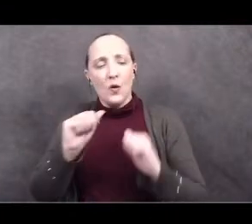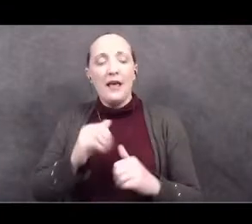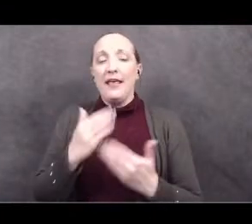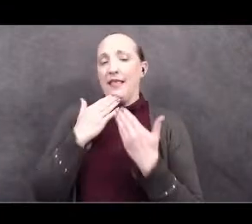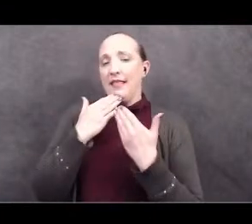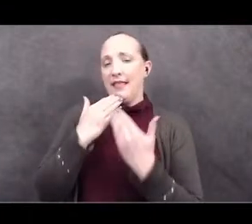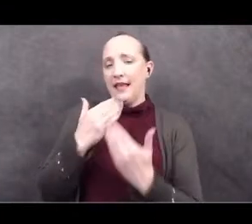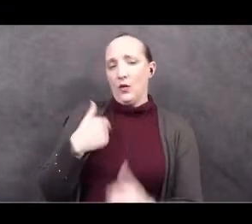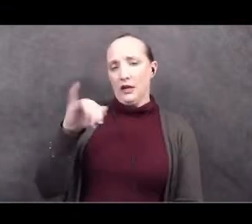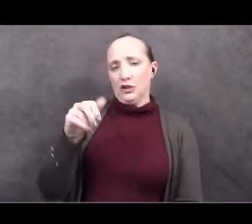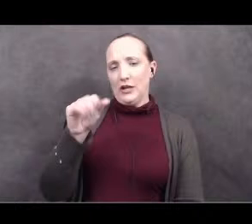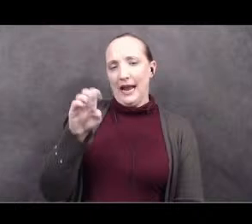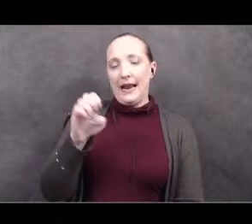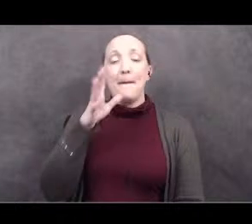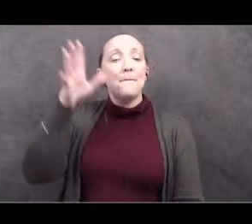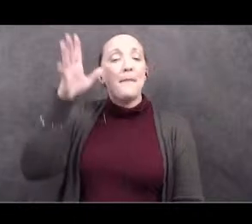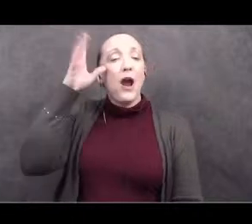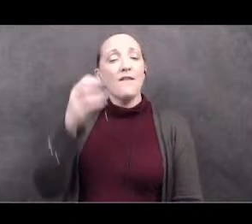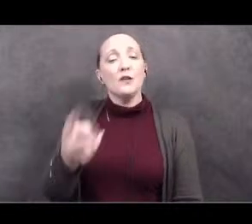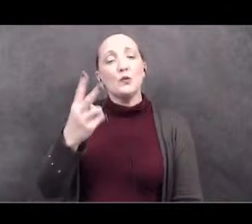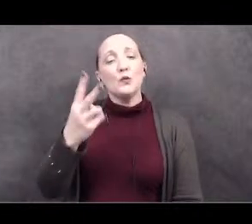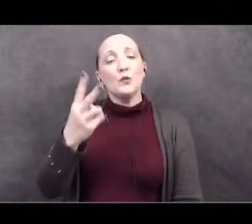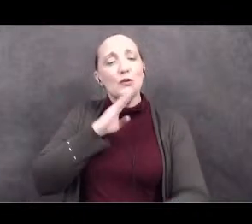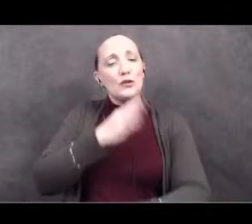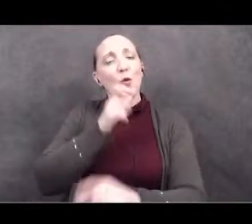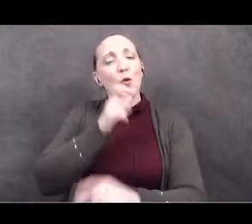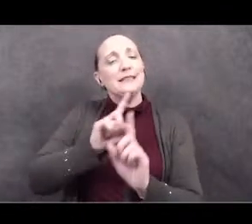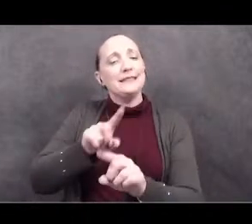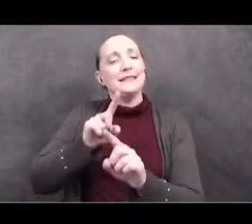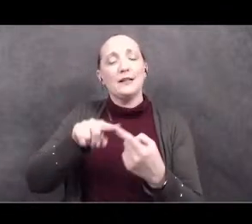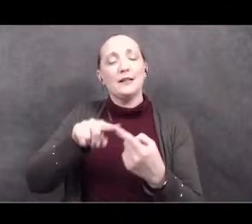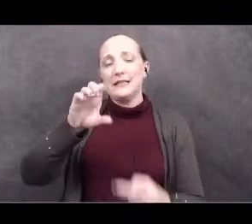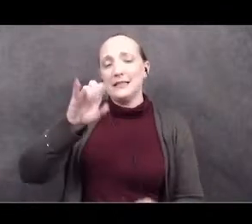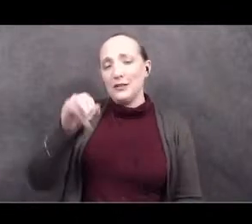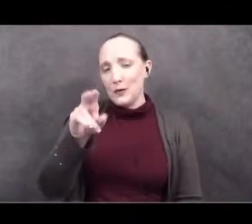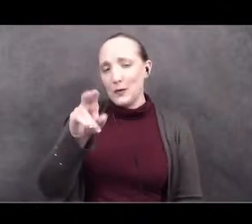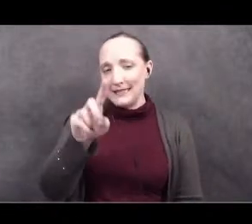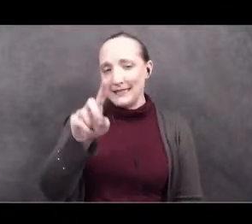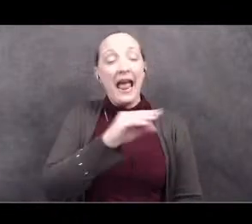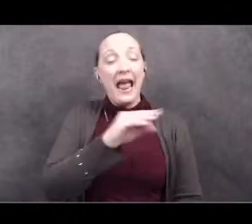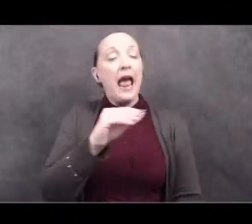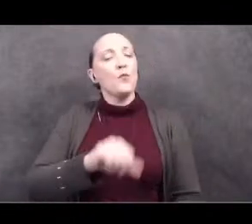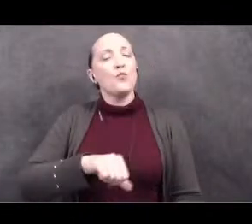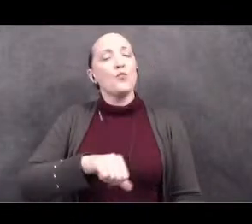two daughters attending cjusd and proud employee of C